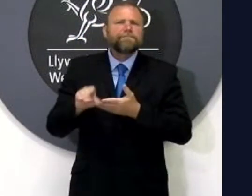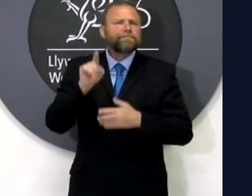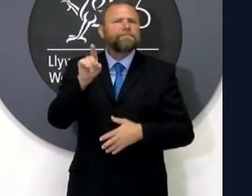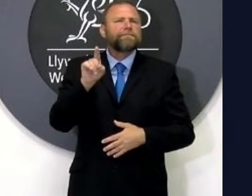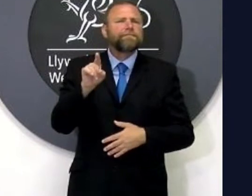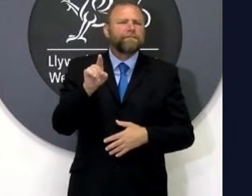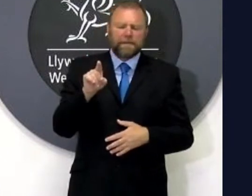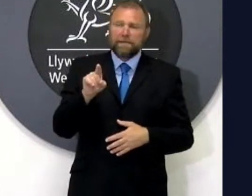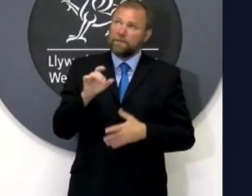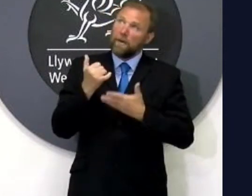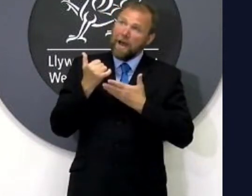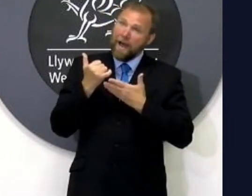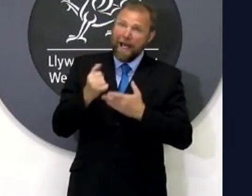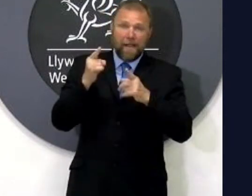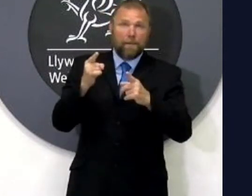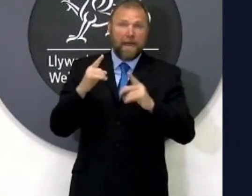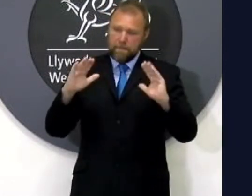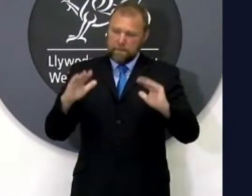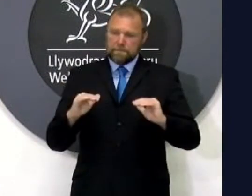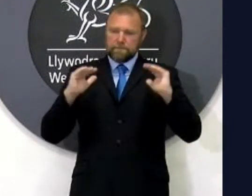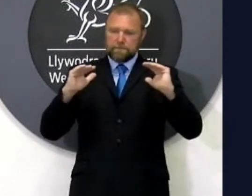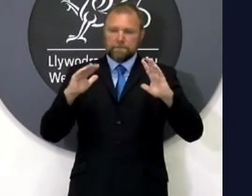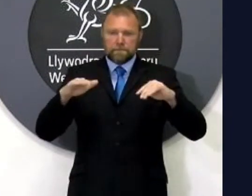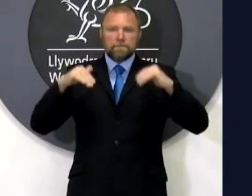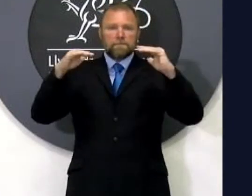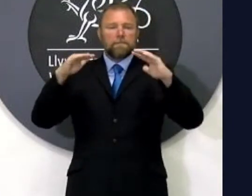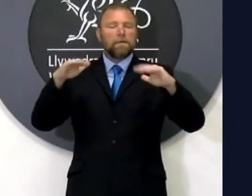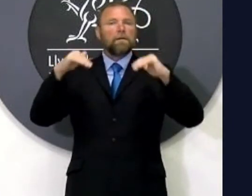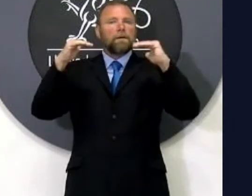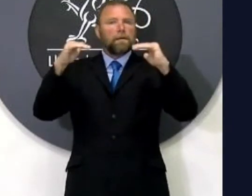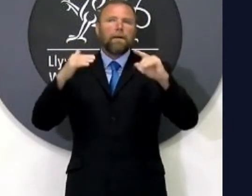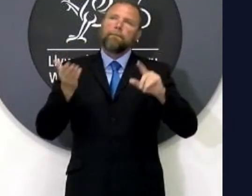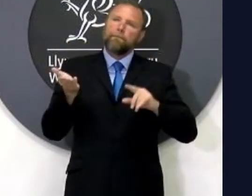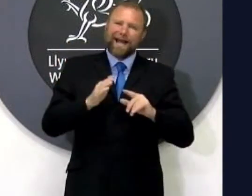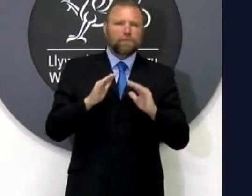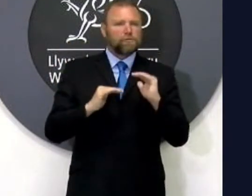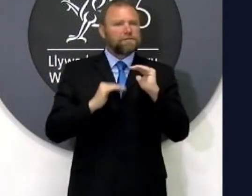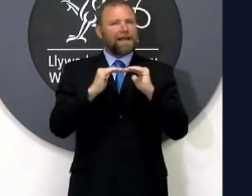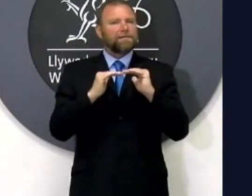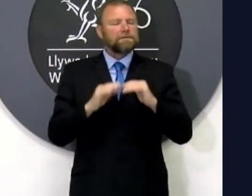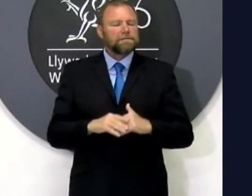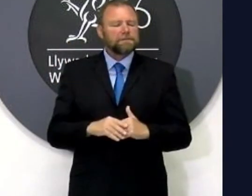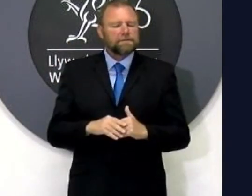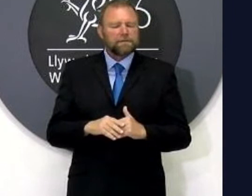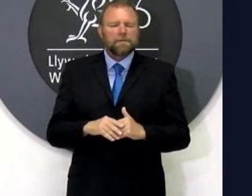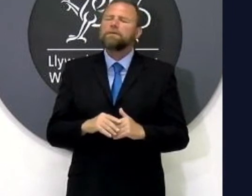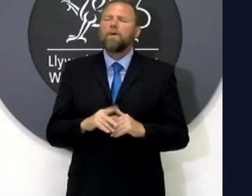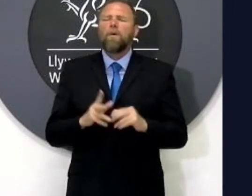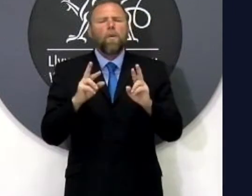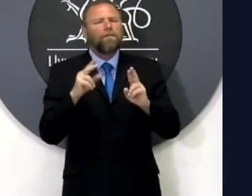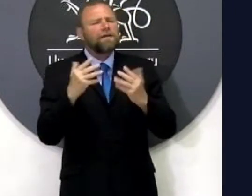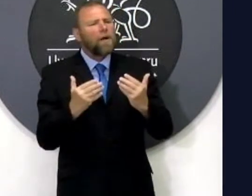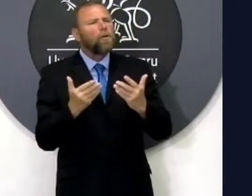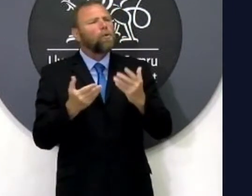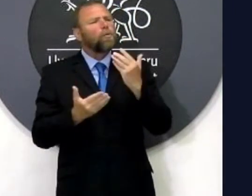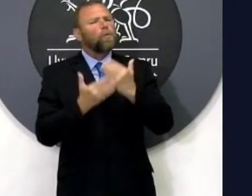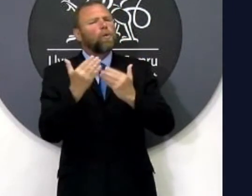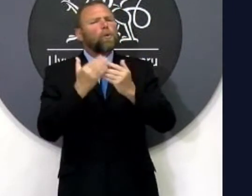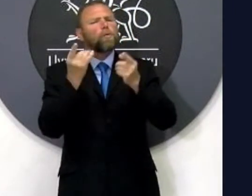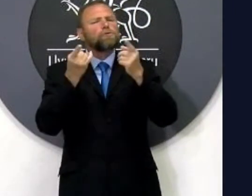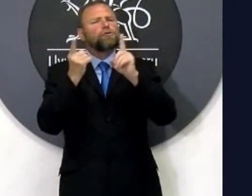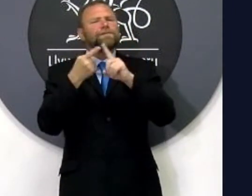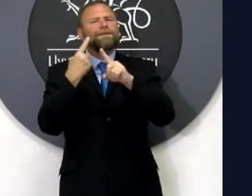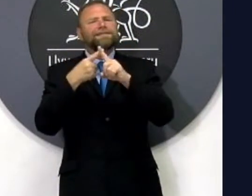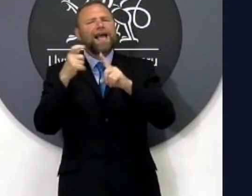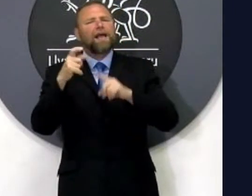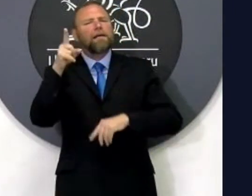them to get to a better position in Betsy Cynhadledd, and we hope with the new Chief Executive in Betsy